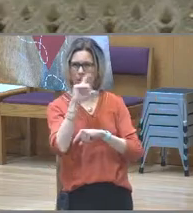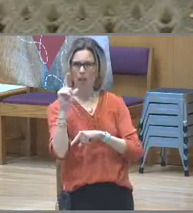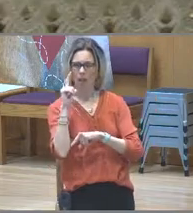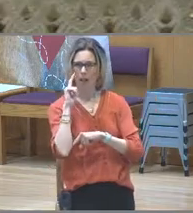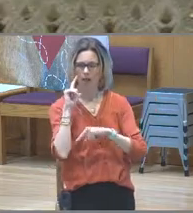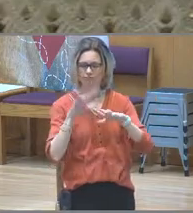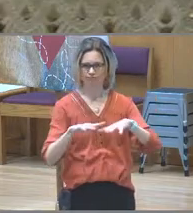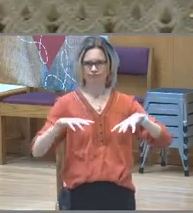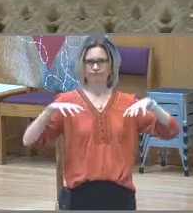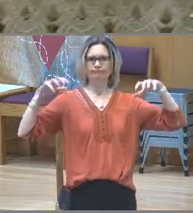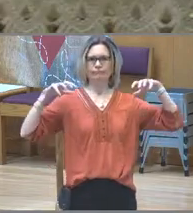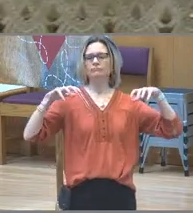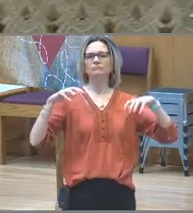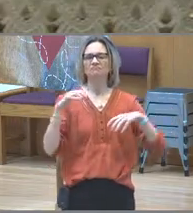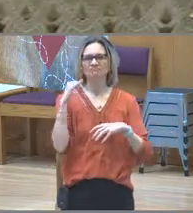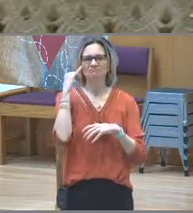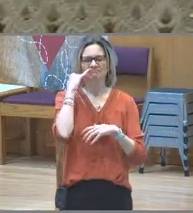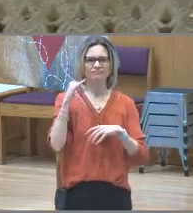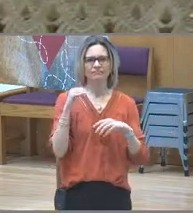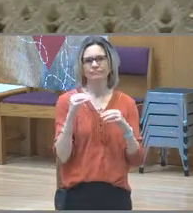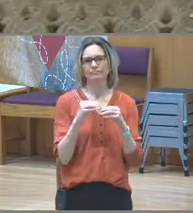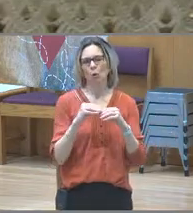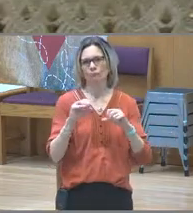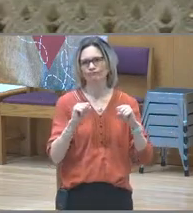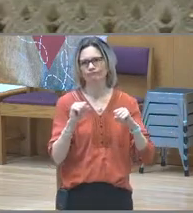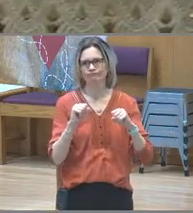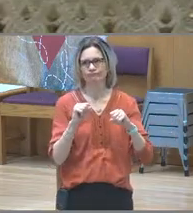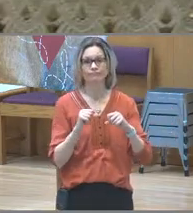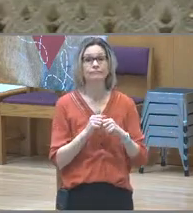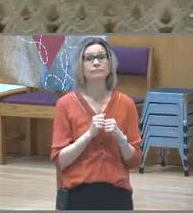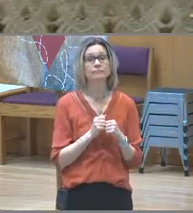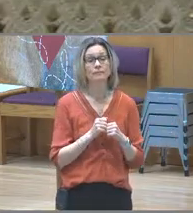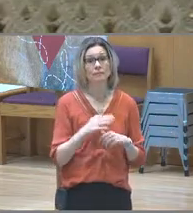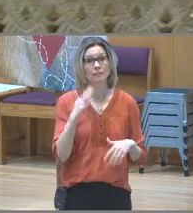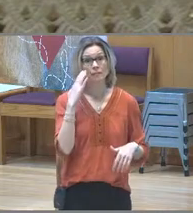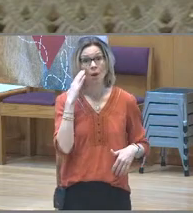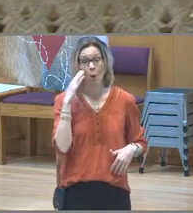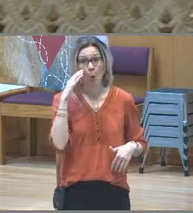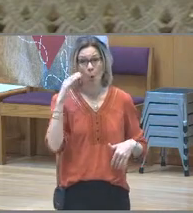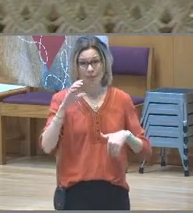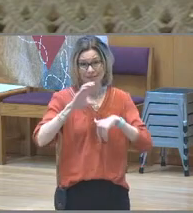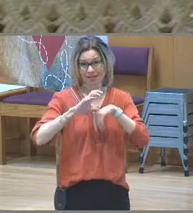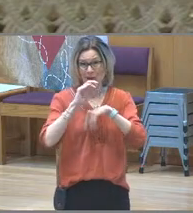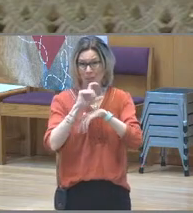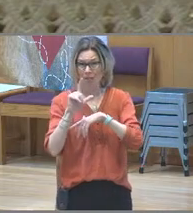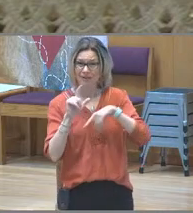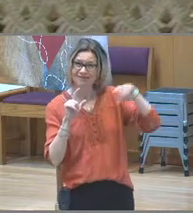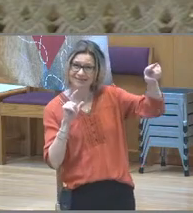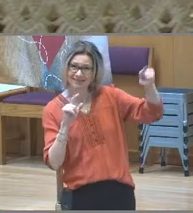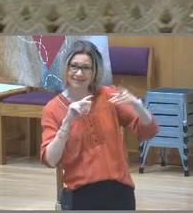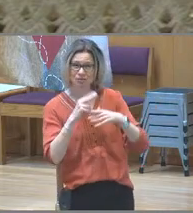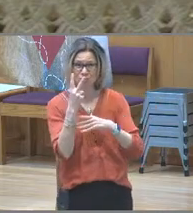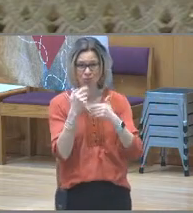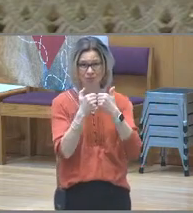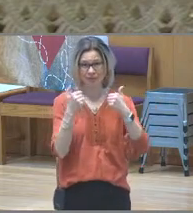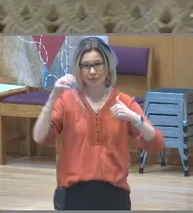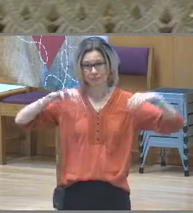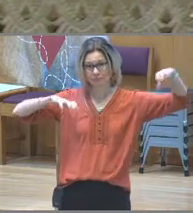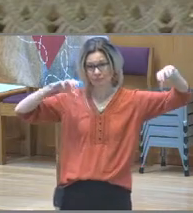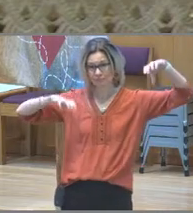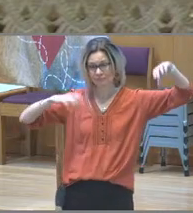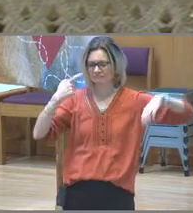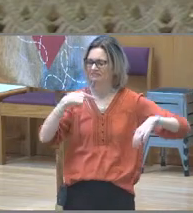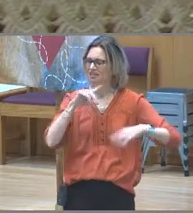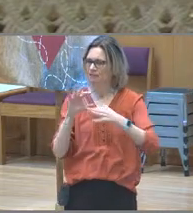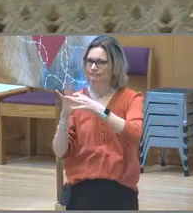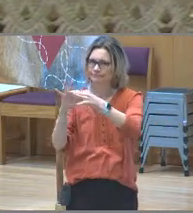who are in the chapel, if there is any one of you, right, just know that even though we are in two spaces in the building, we are united in the